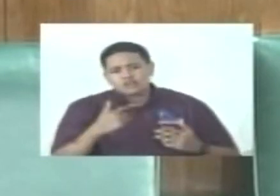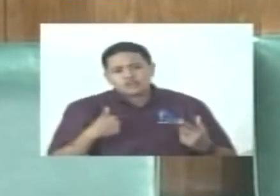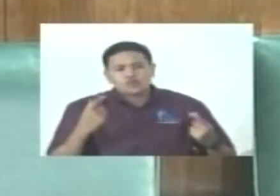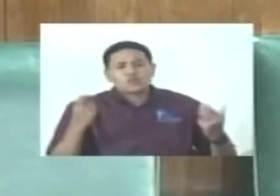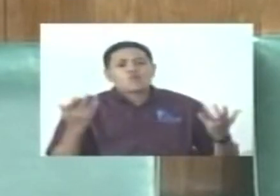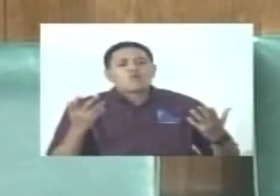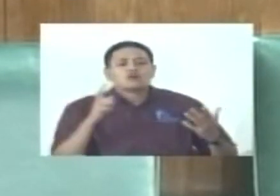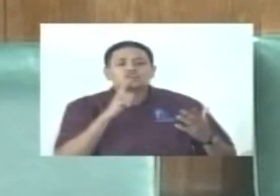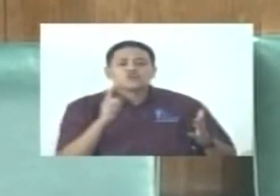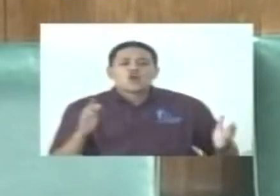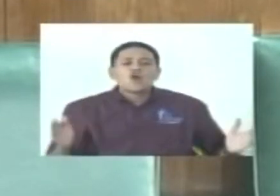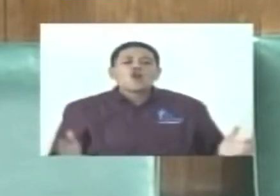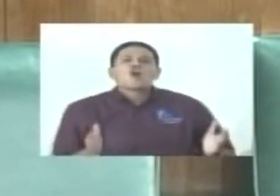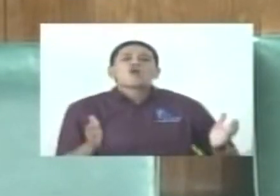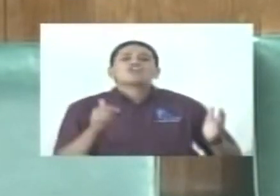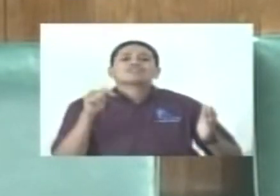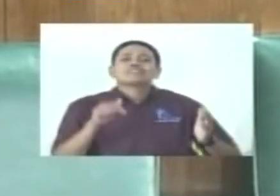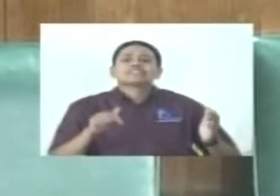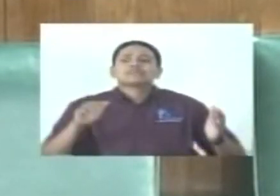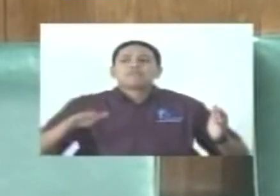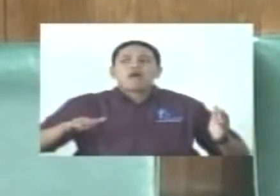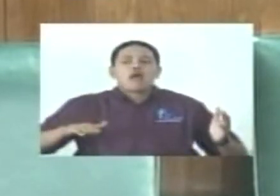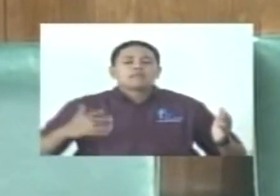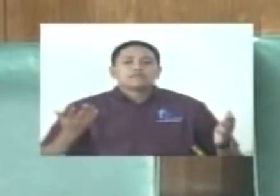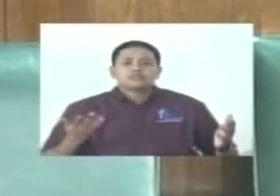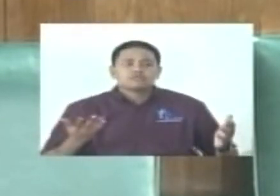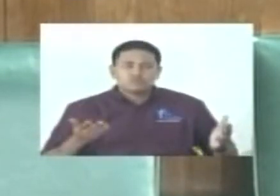to urge this parliament,